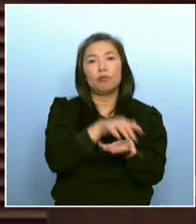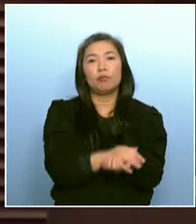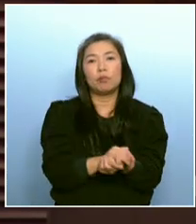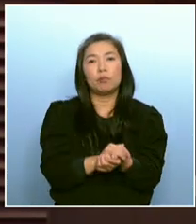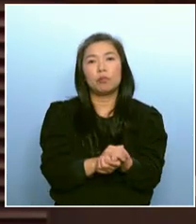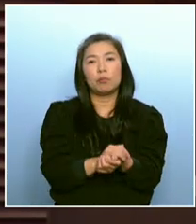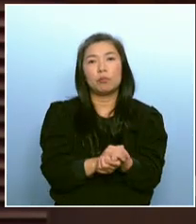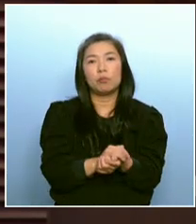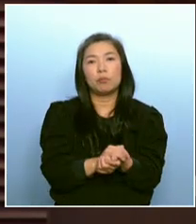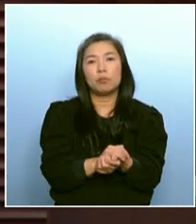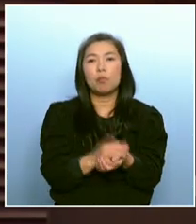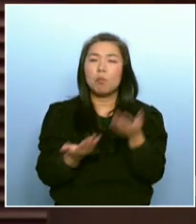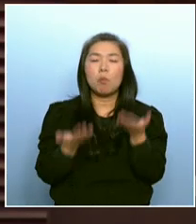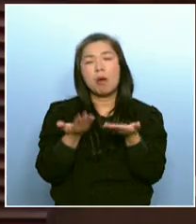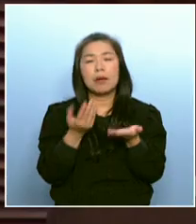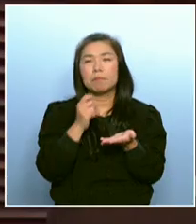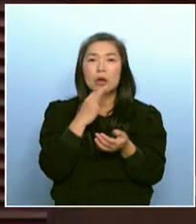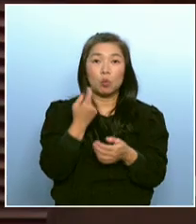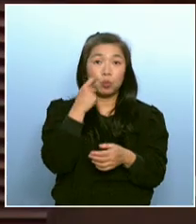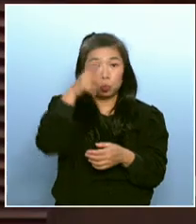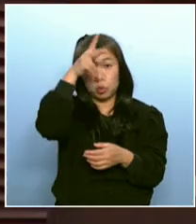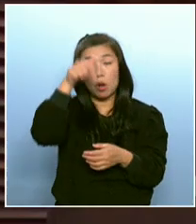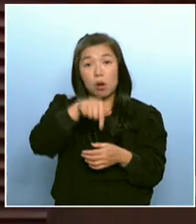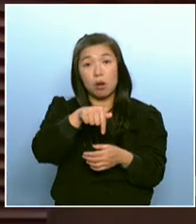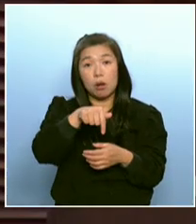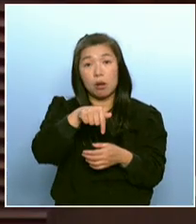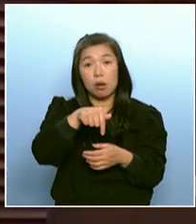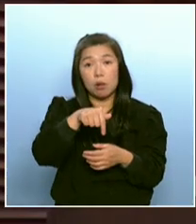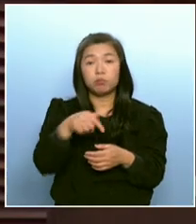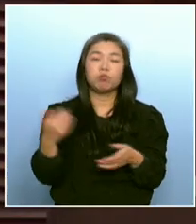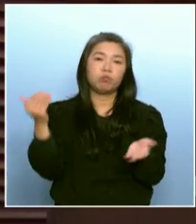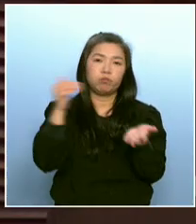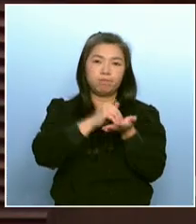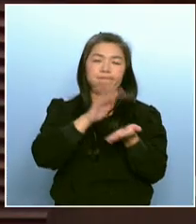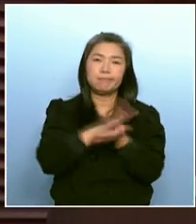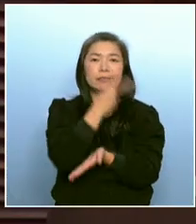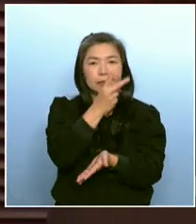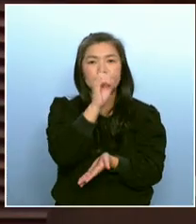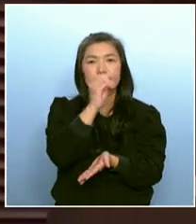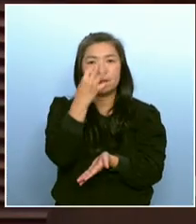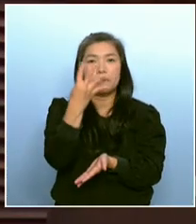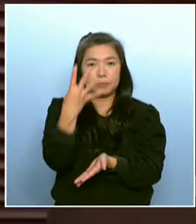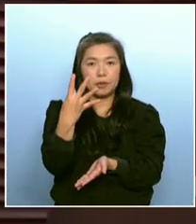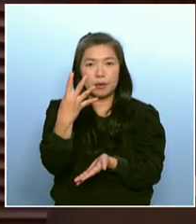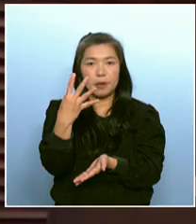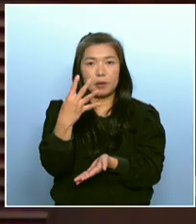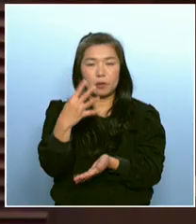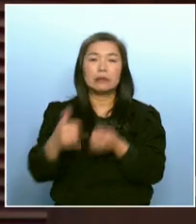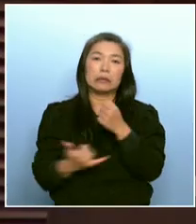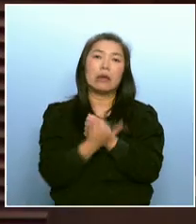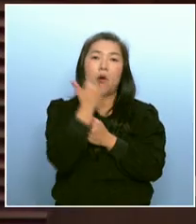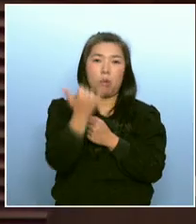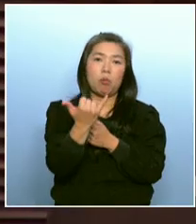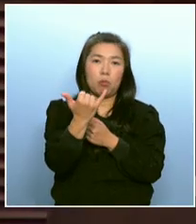For local residents who have recently moved in, this facility may not be as helpful for them, but